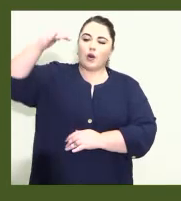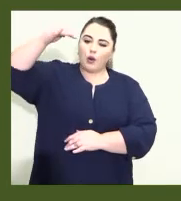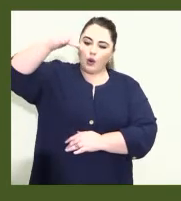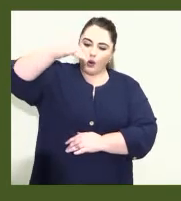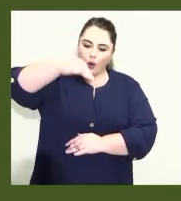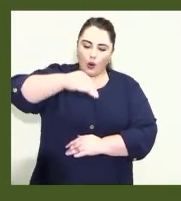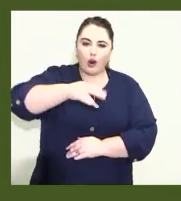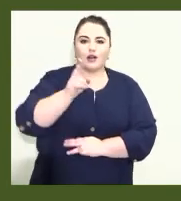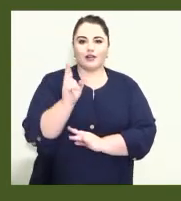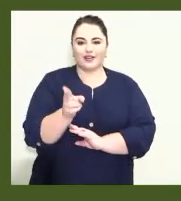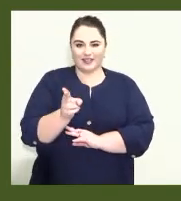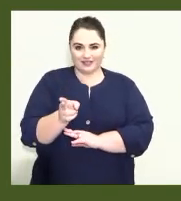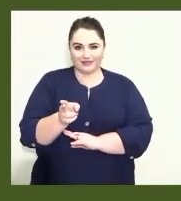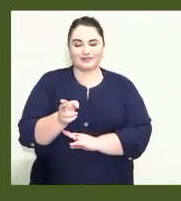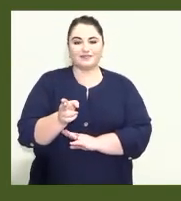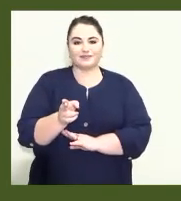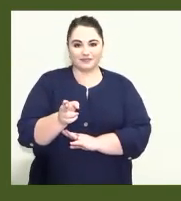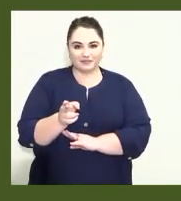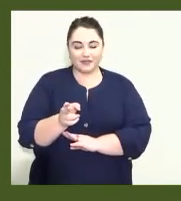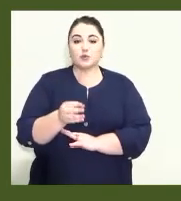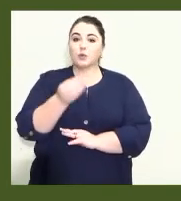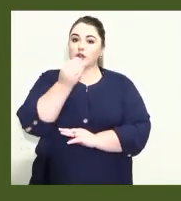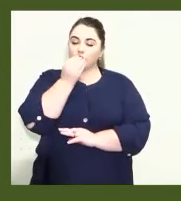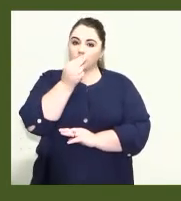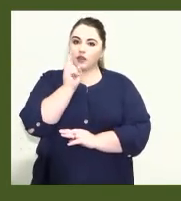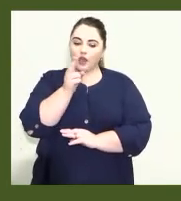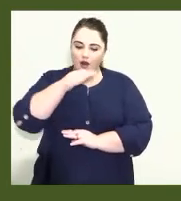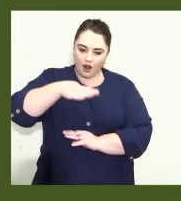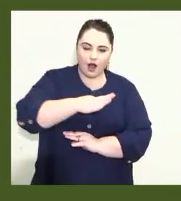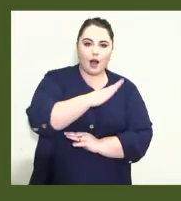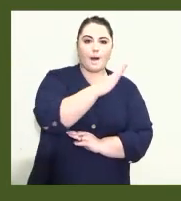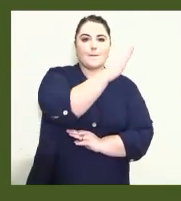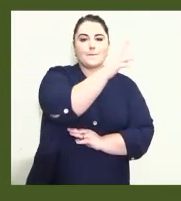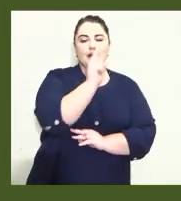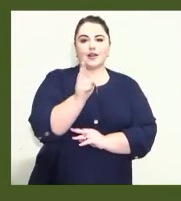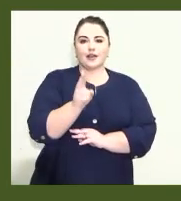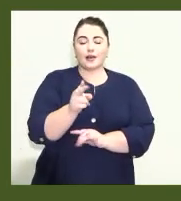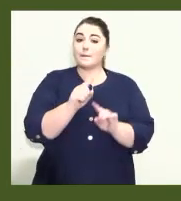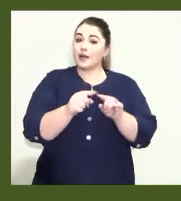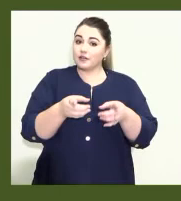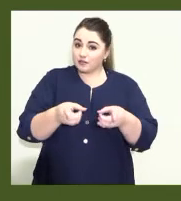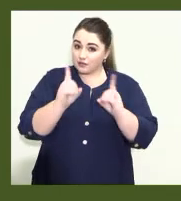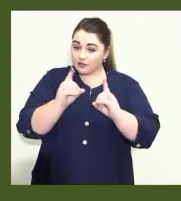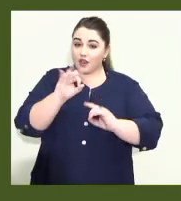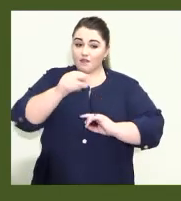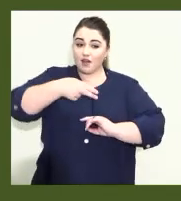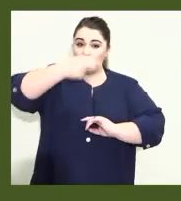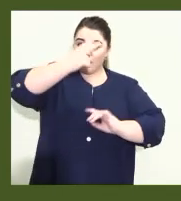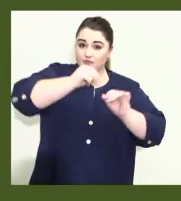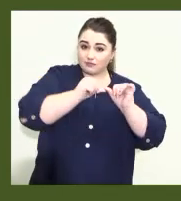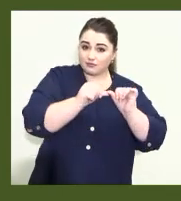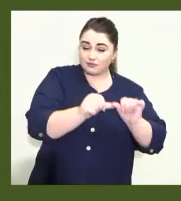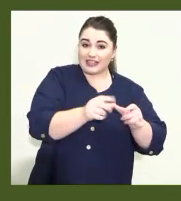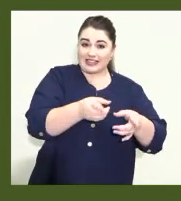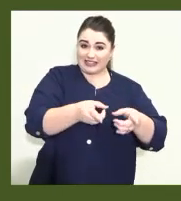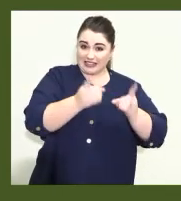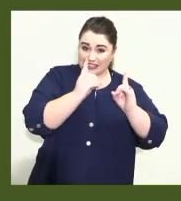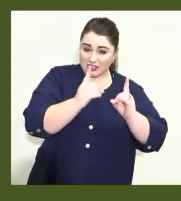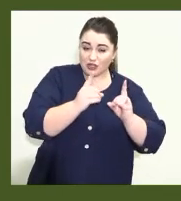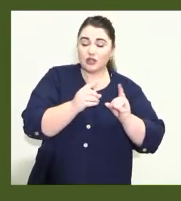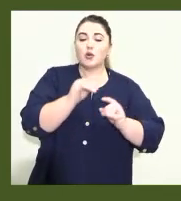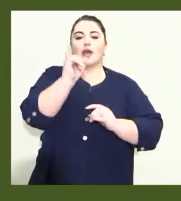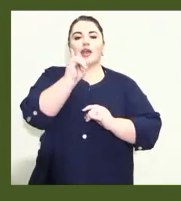low again. And then he's going to eat, and it goes up again. But it's dangerous if it stays too high, so